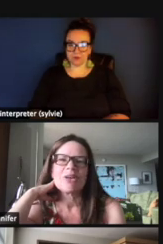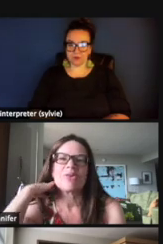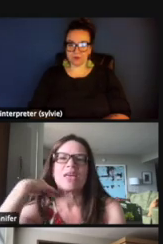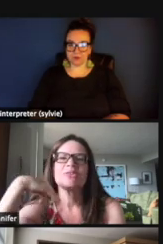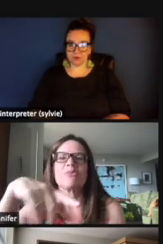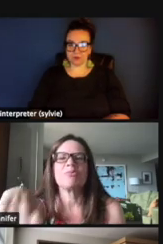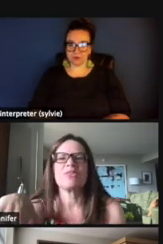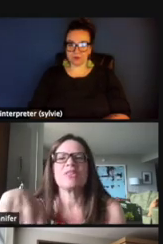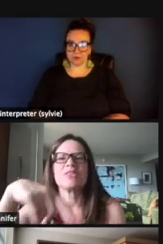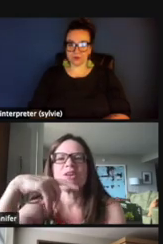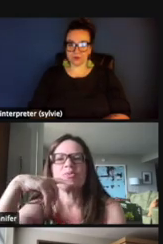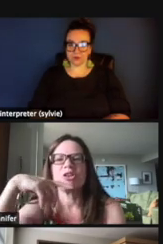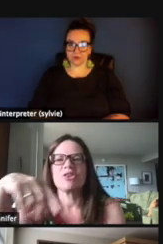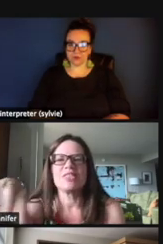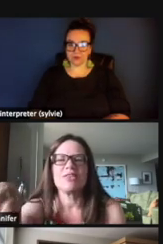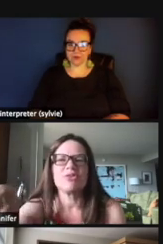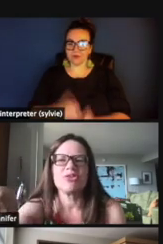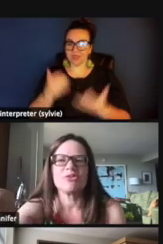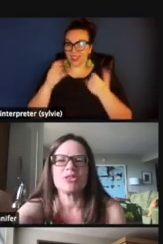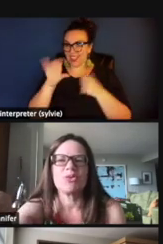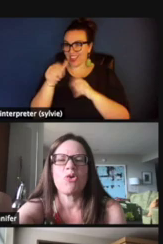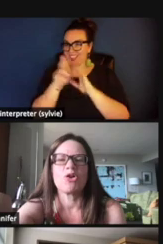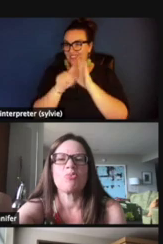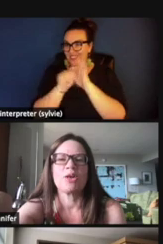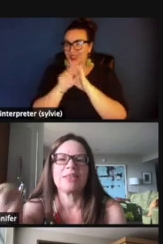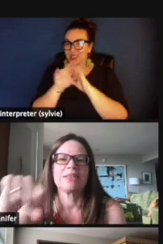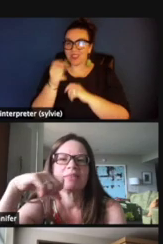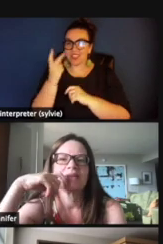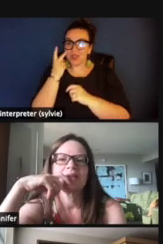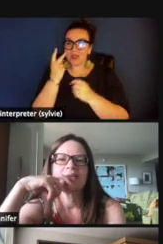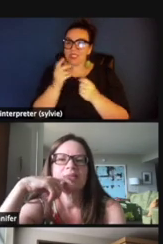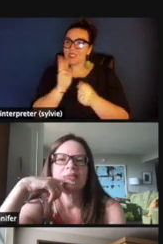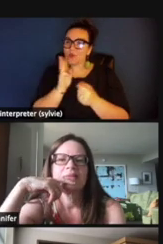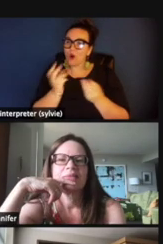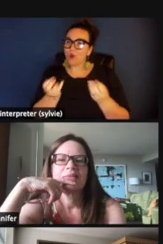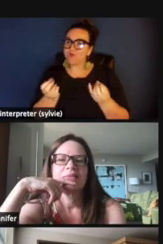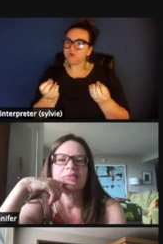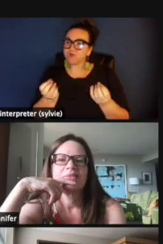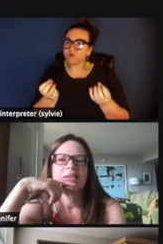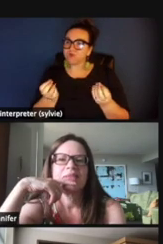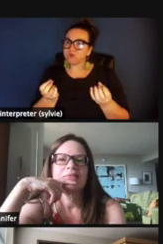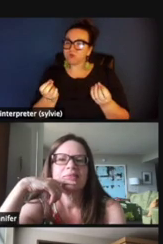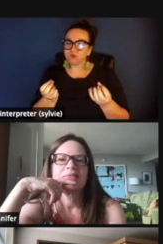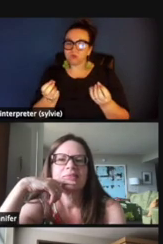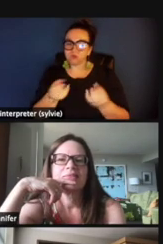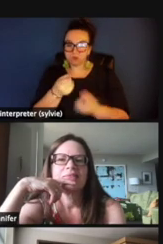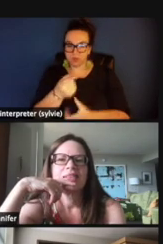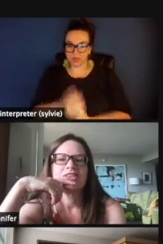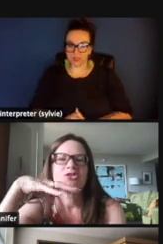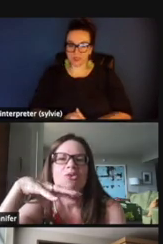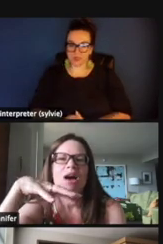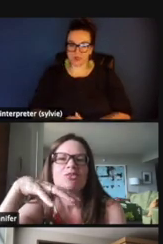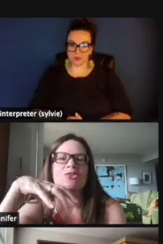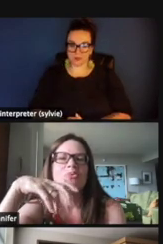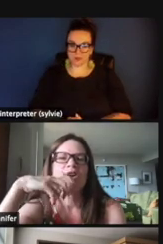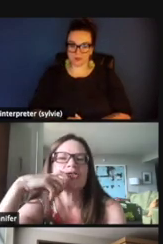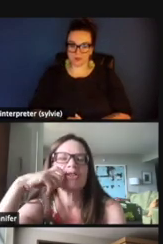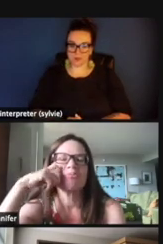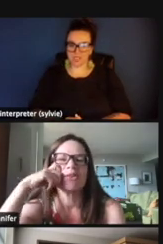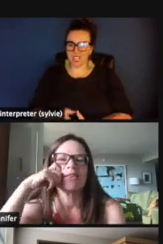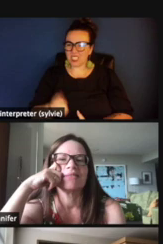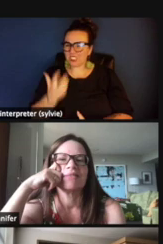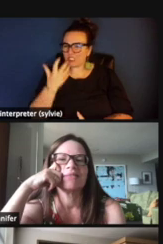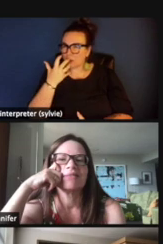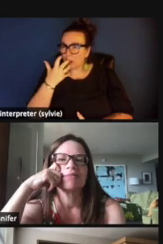There we go. Okay, so we'll play. This is another one. You can see, you'll see the water boiling, right? It's so hot that the water